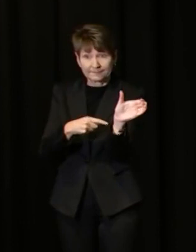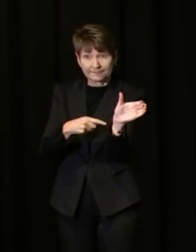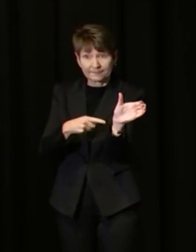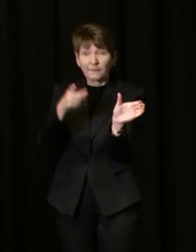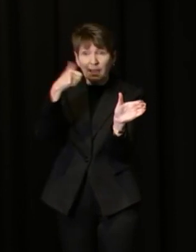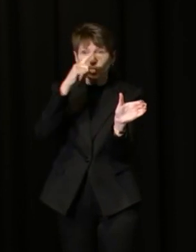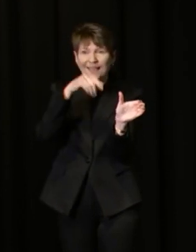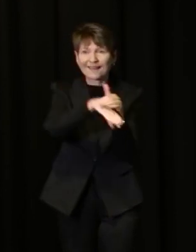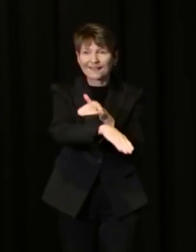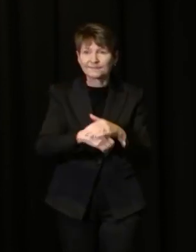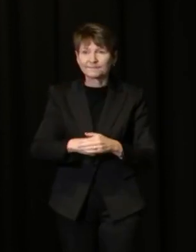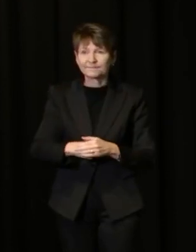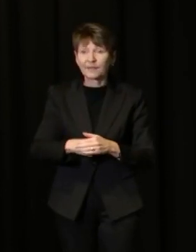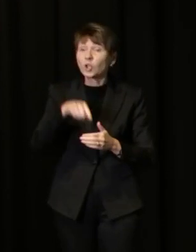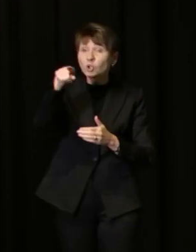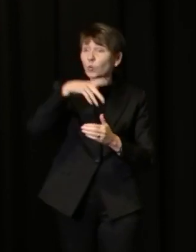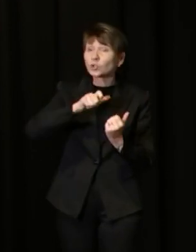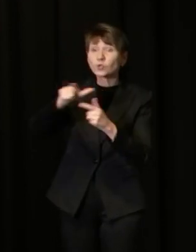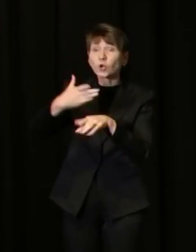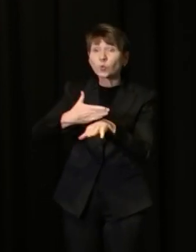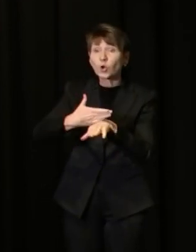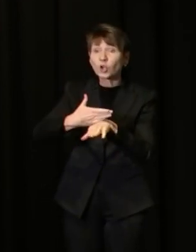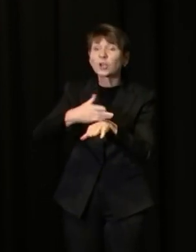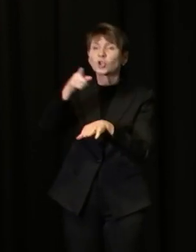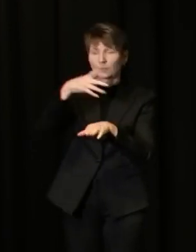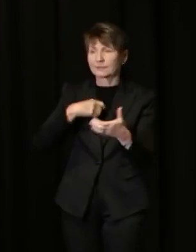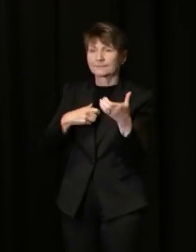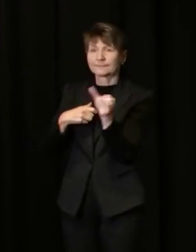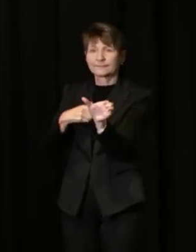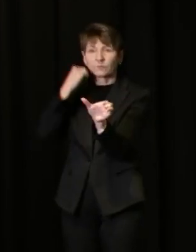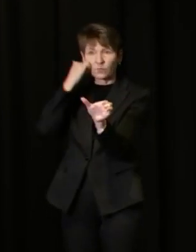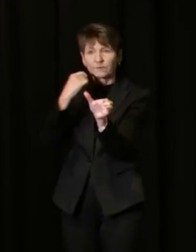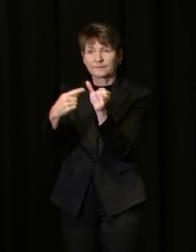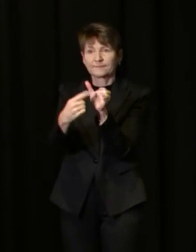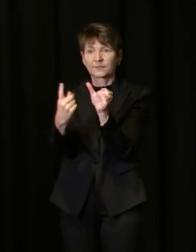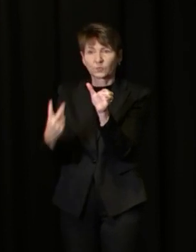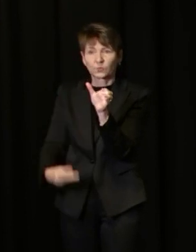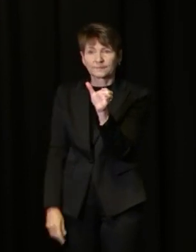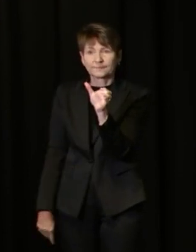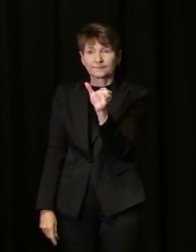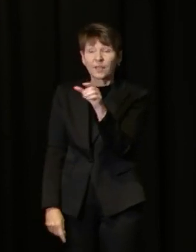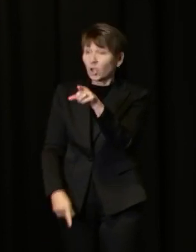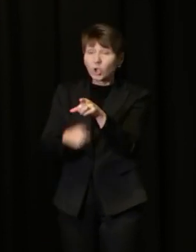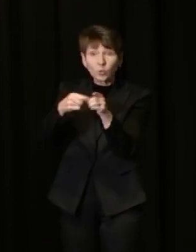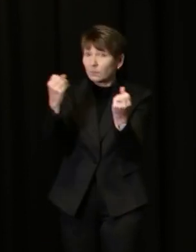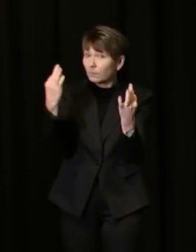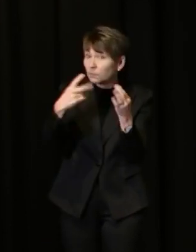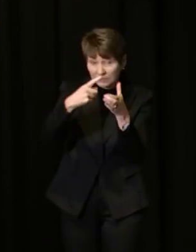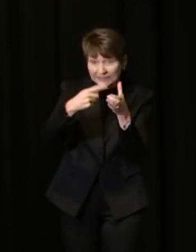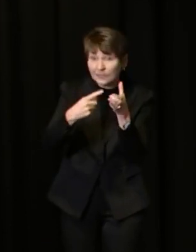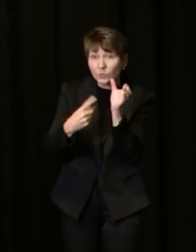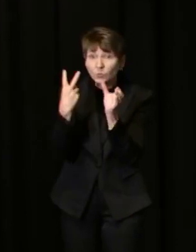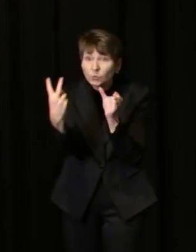work in one of those settings. This is absolutely critical. And the feedback I get is that